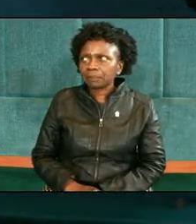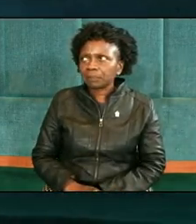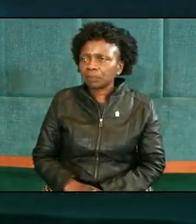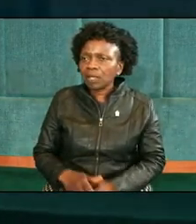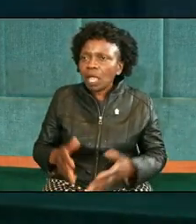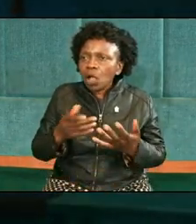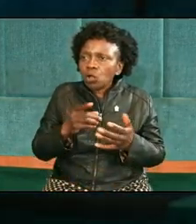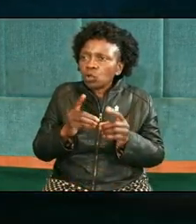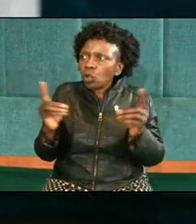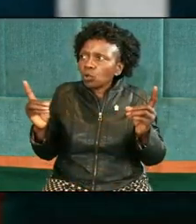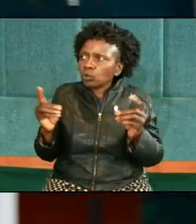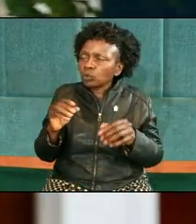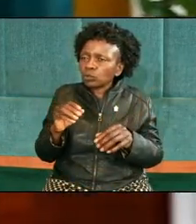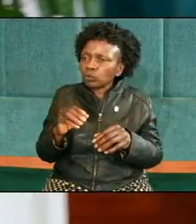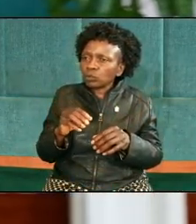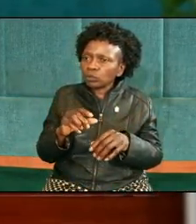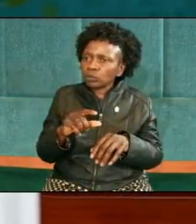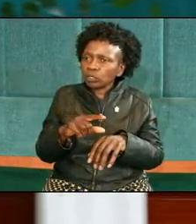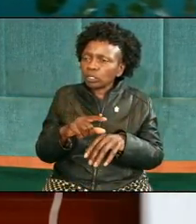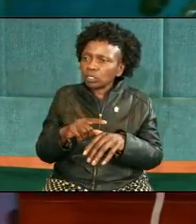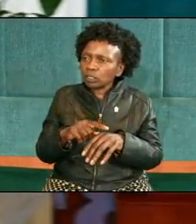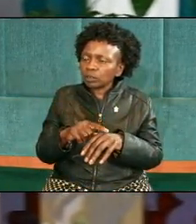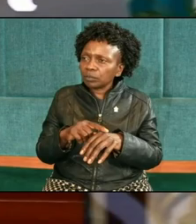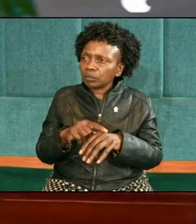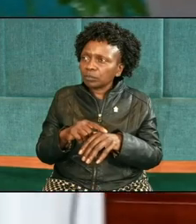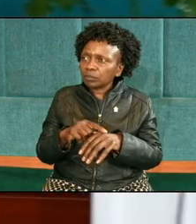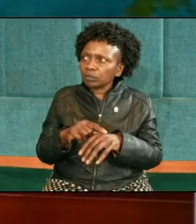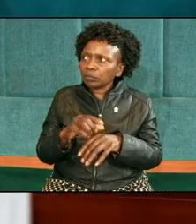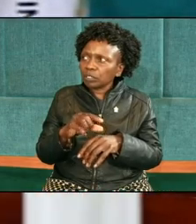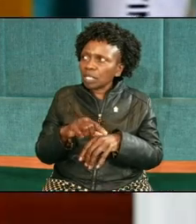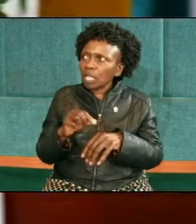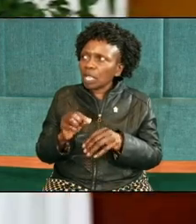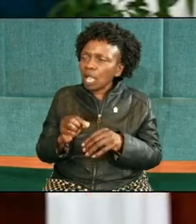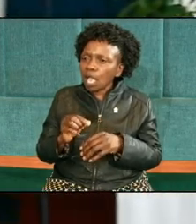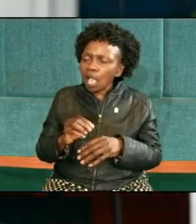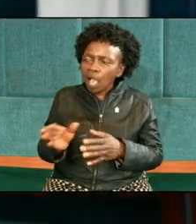How long you think a fish would swim?